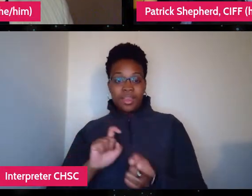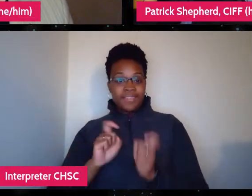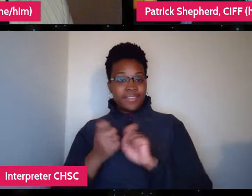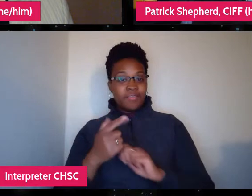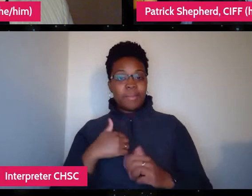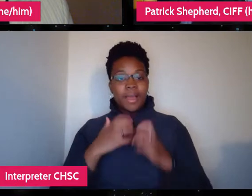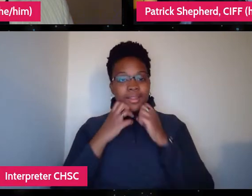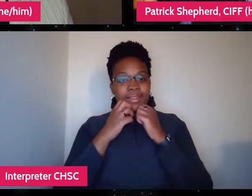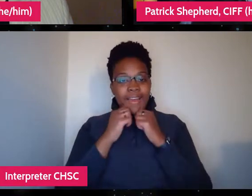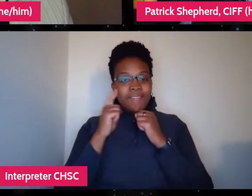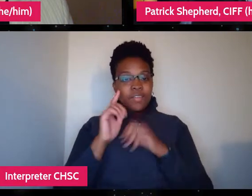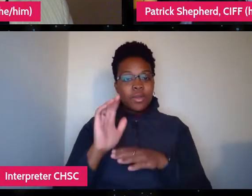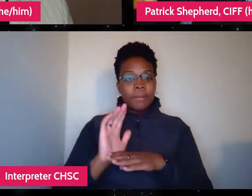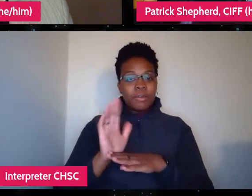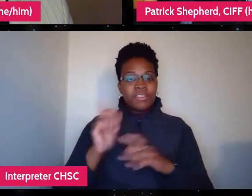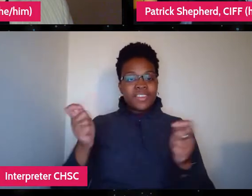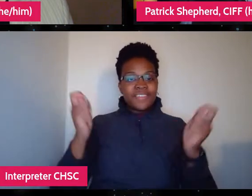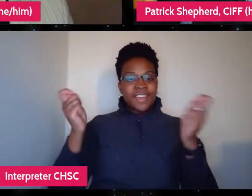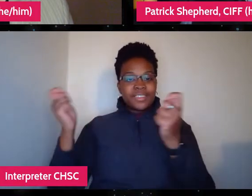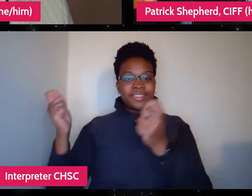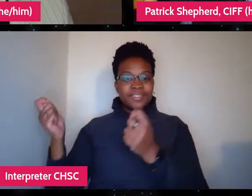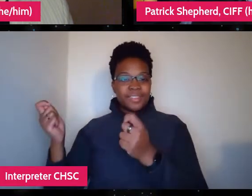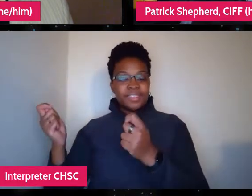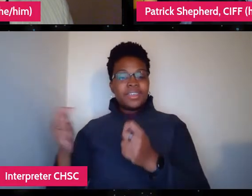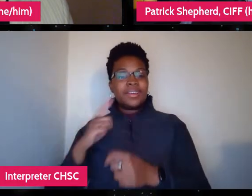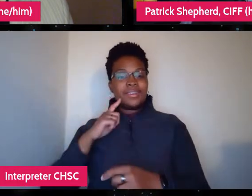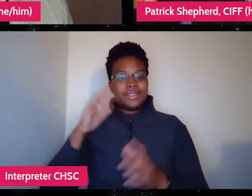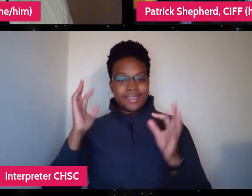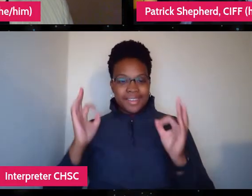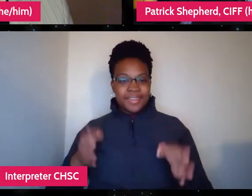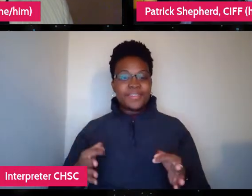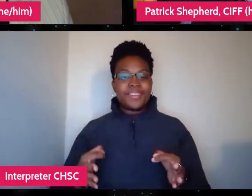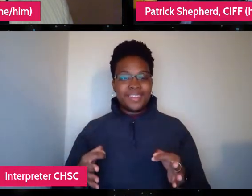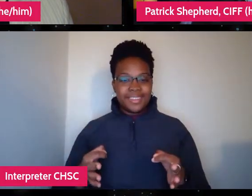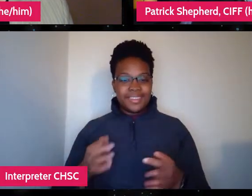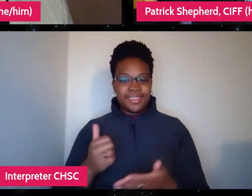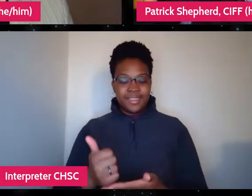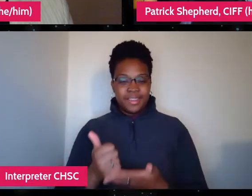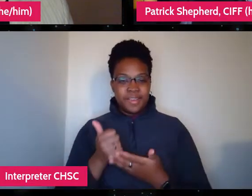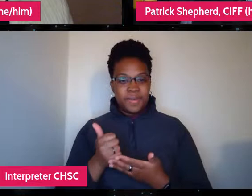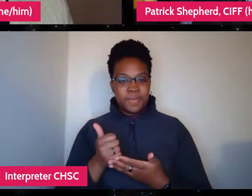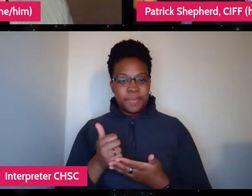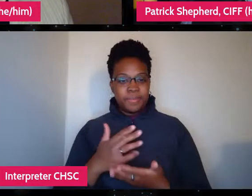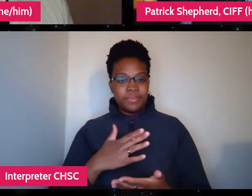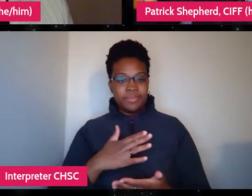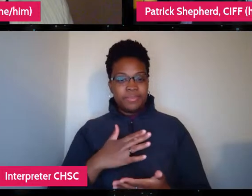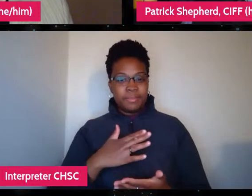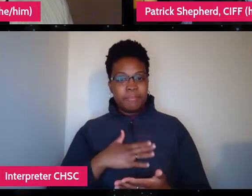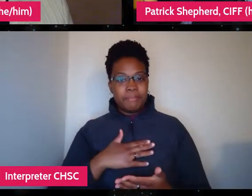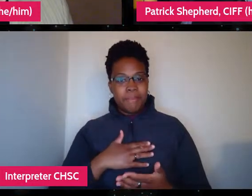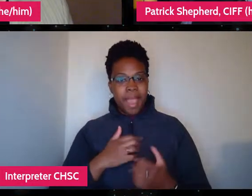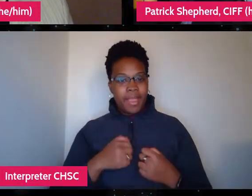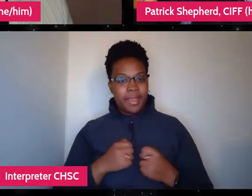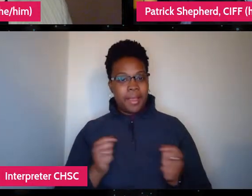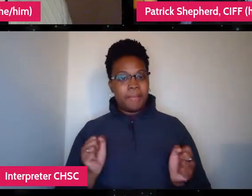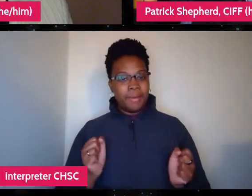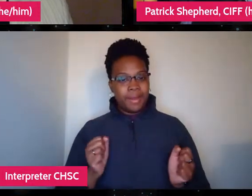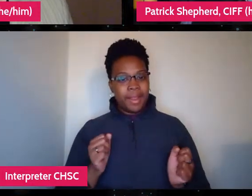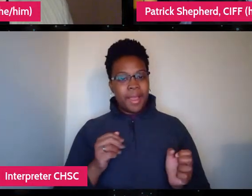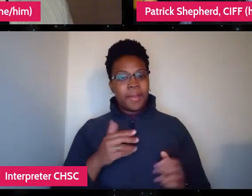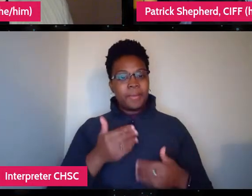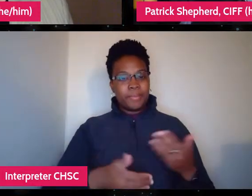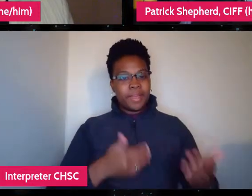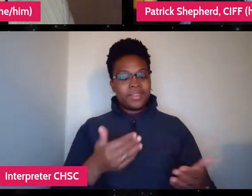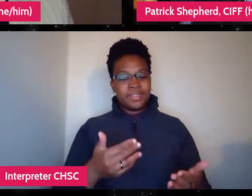film festivals, and it definitely helped my coming out process, which I was more or less done